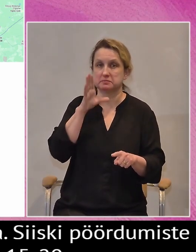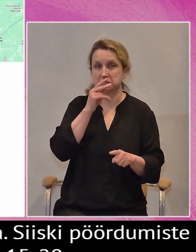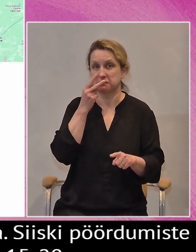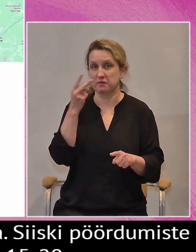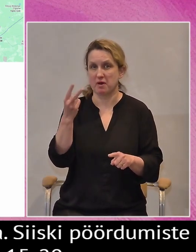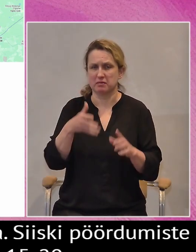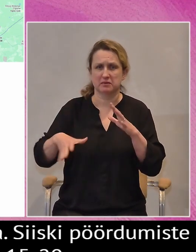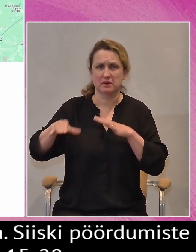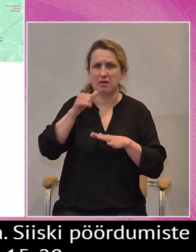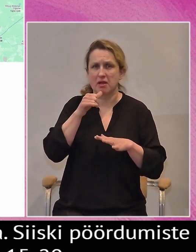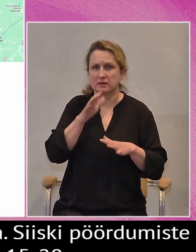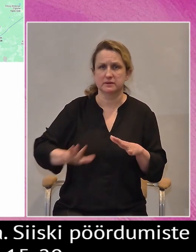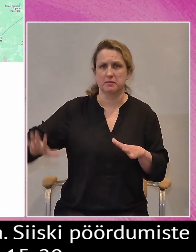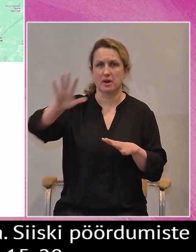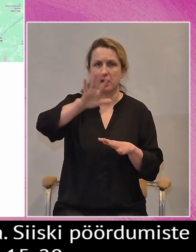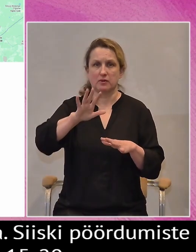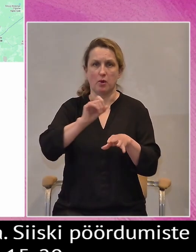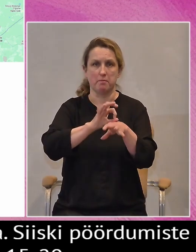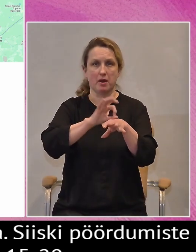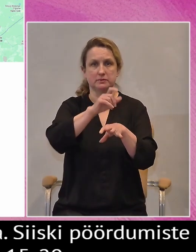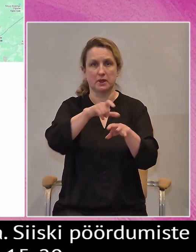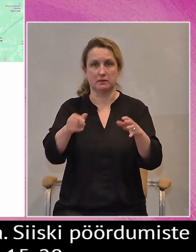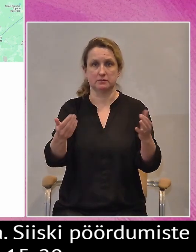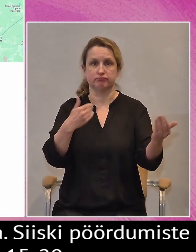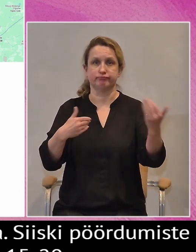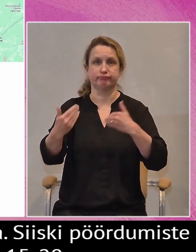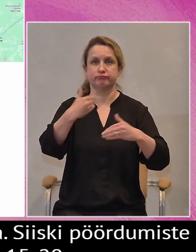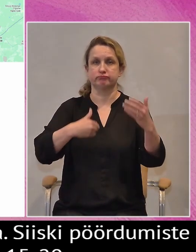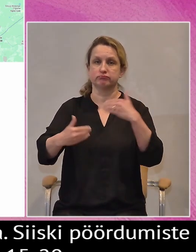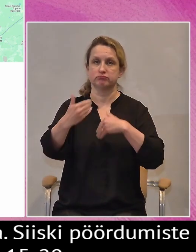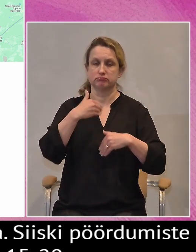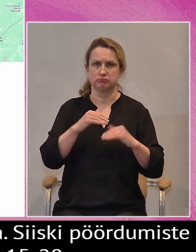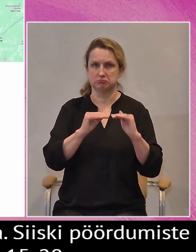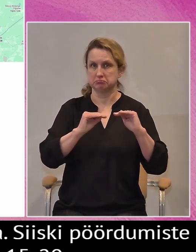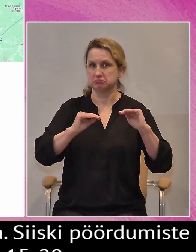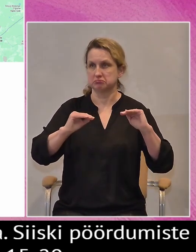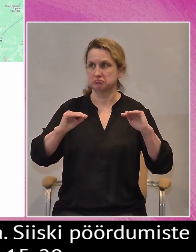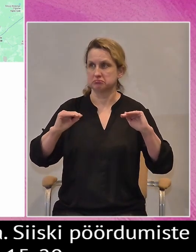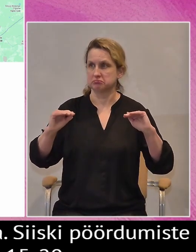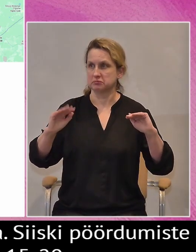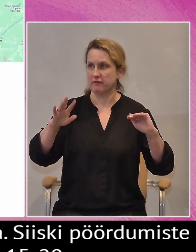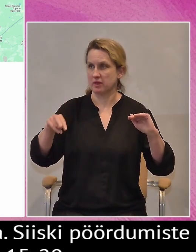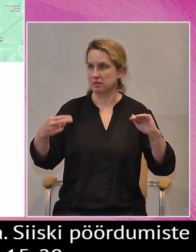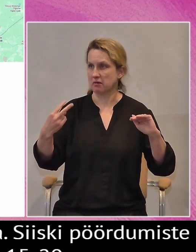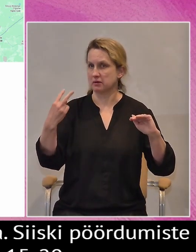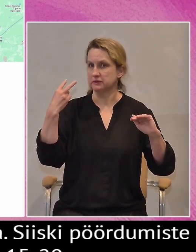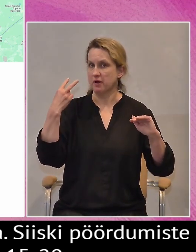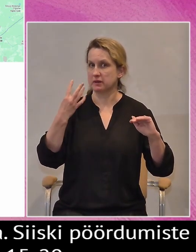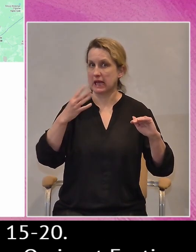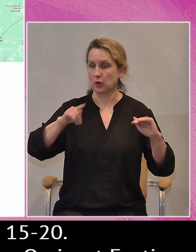Map Estonia gives an overview of the geographic dispersion of the